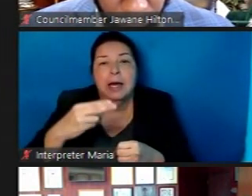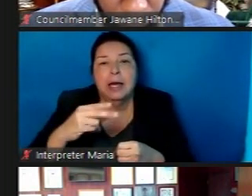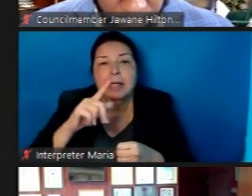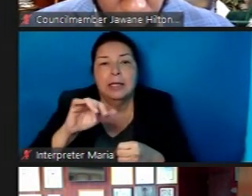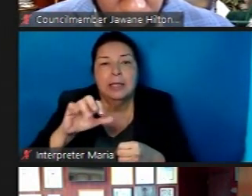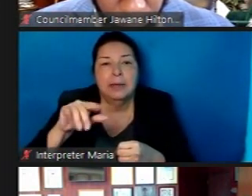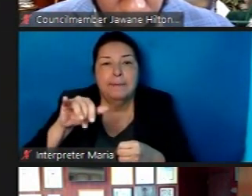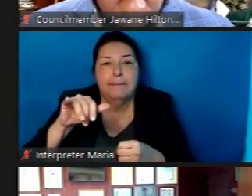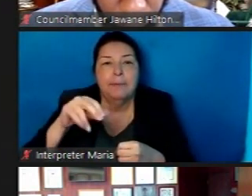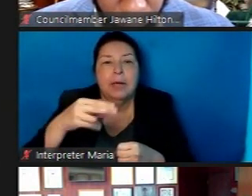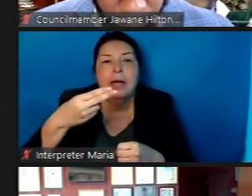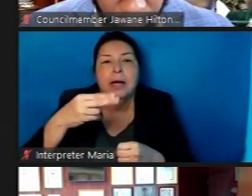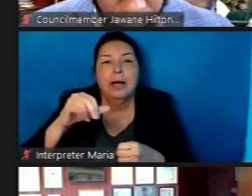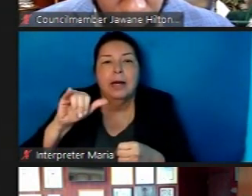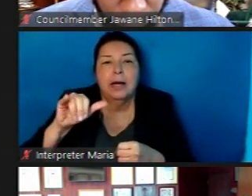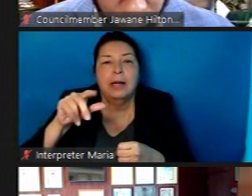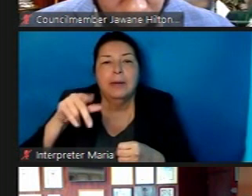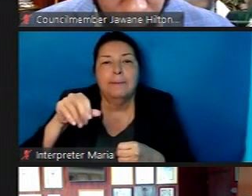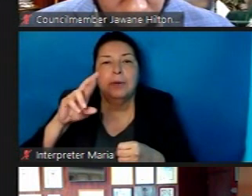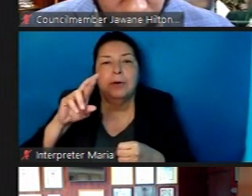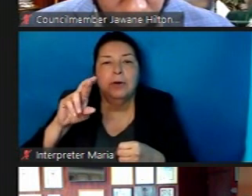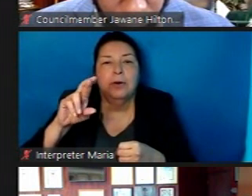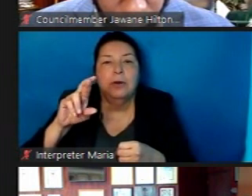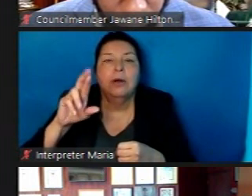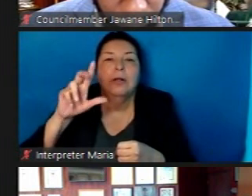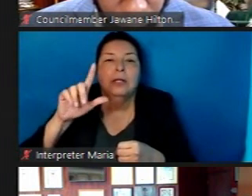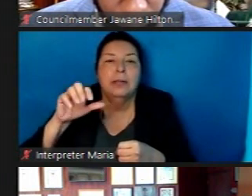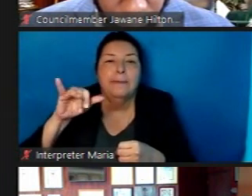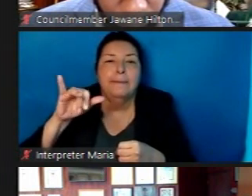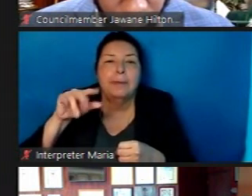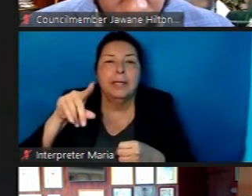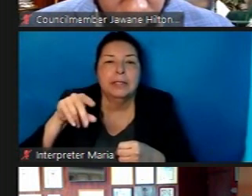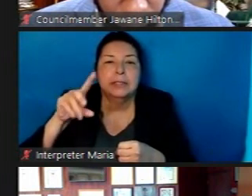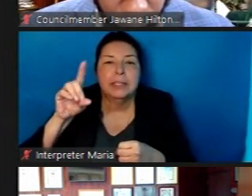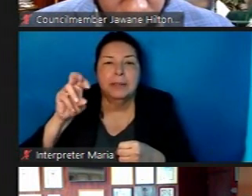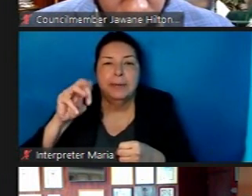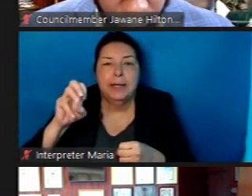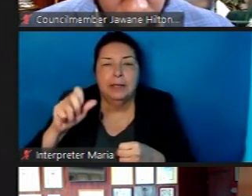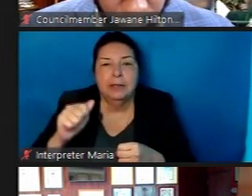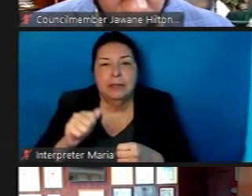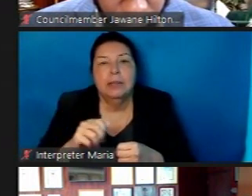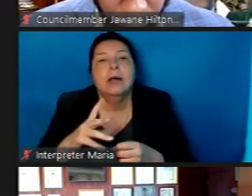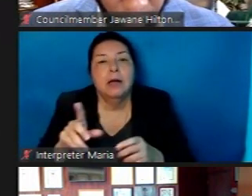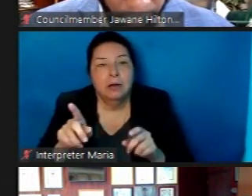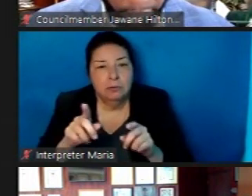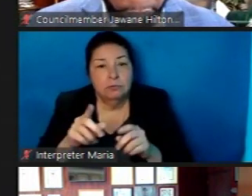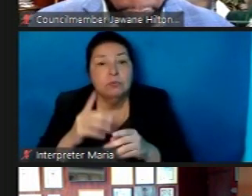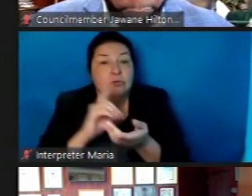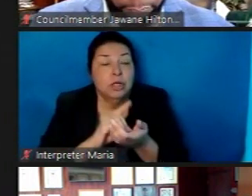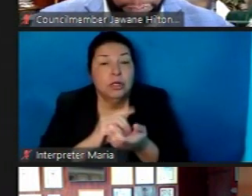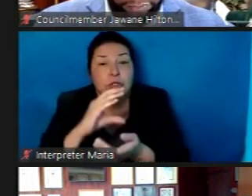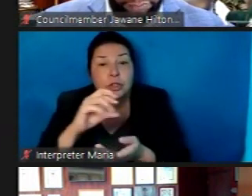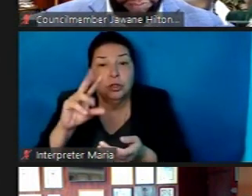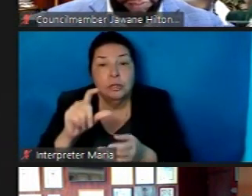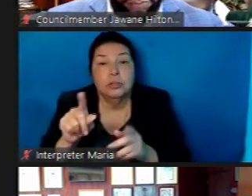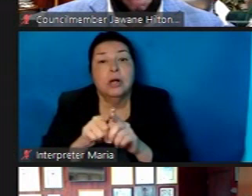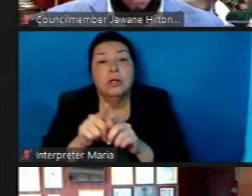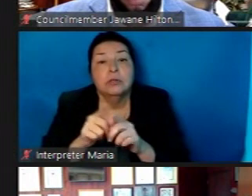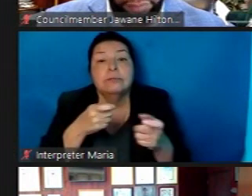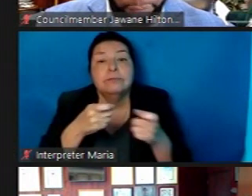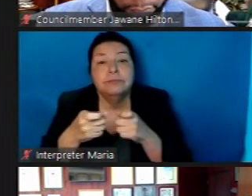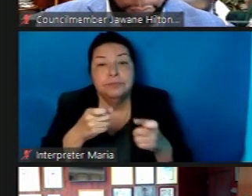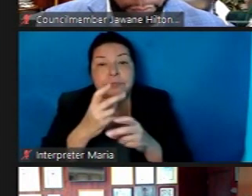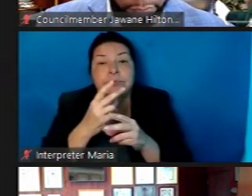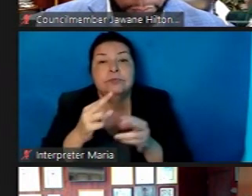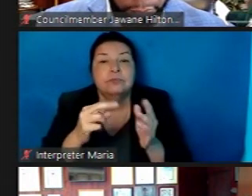and primary care of patients with solid organ transplants. Dr. Curls also holds in administrative roles and serves as the